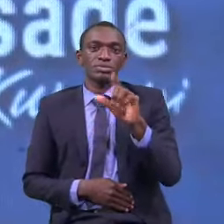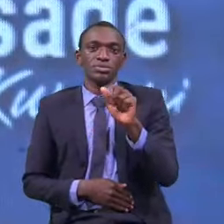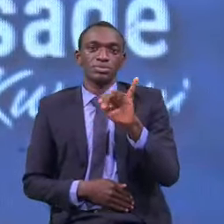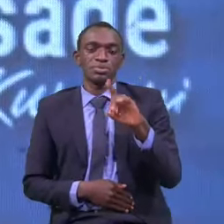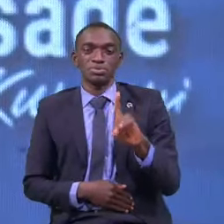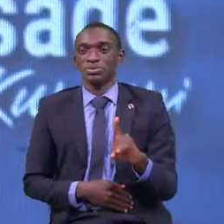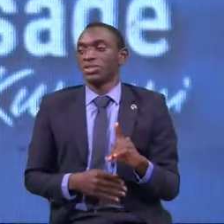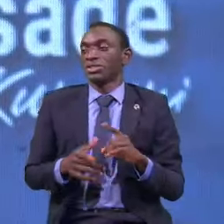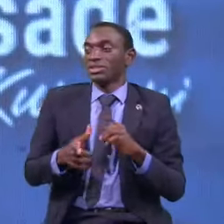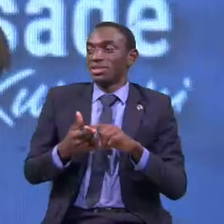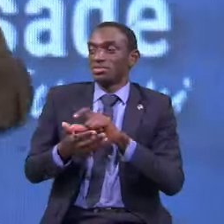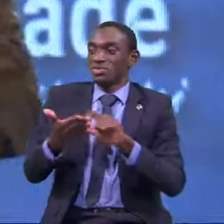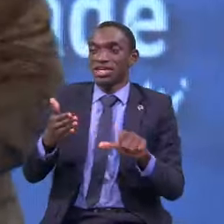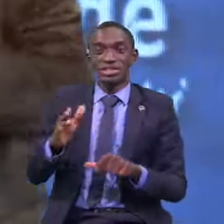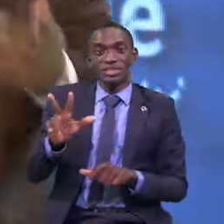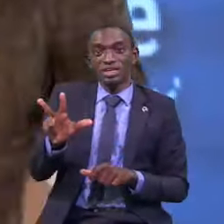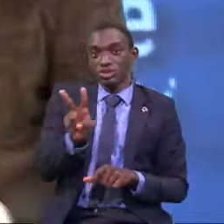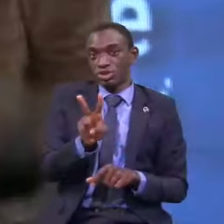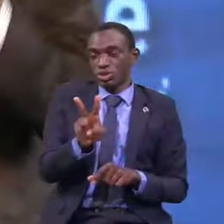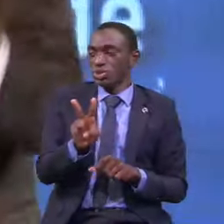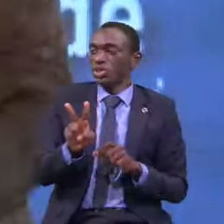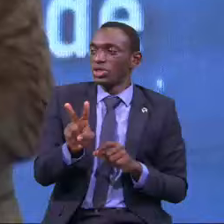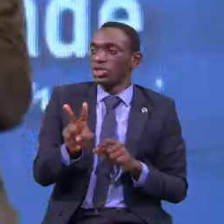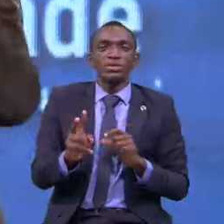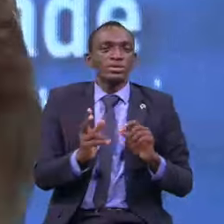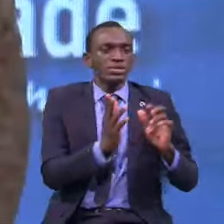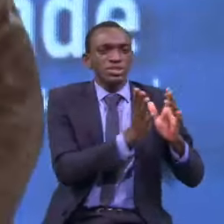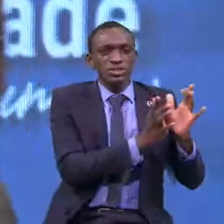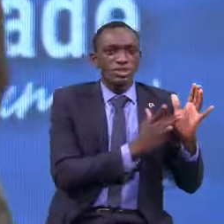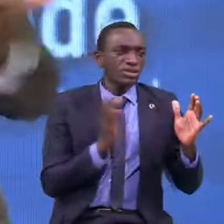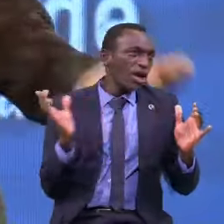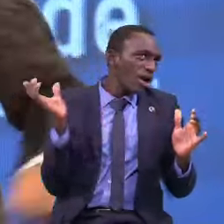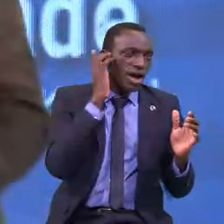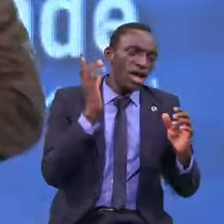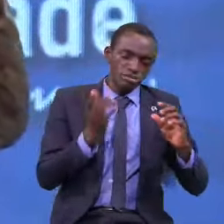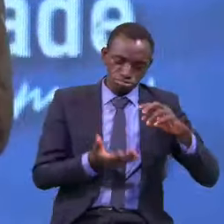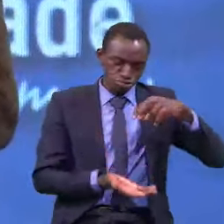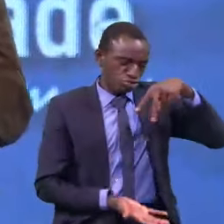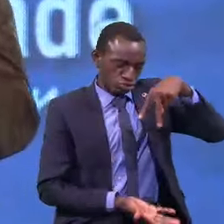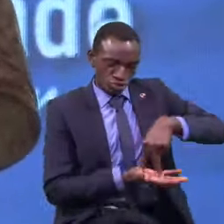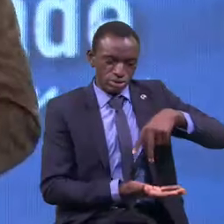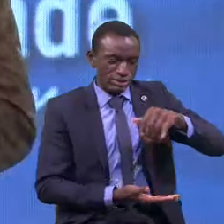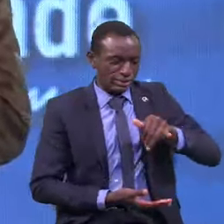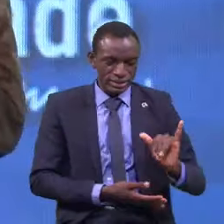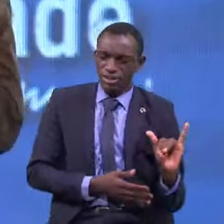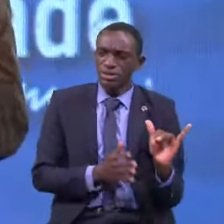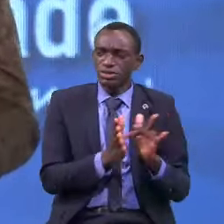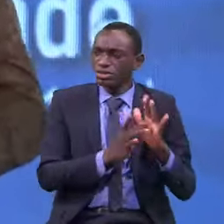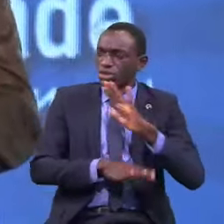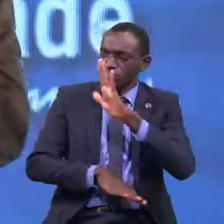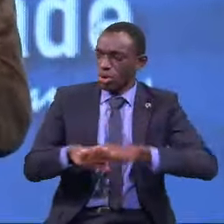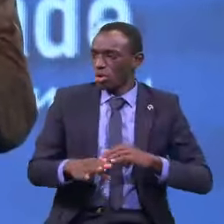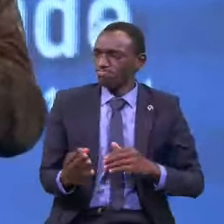Verse 32, it says, and Jesus stood still and called them and said, what well,